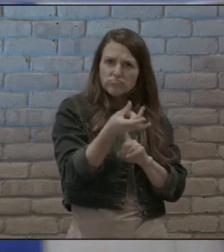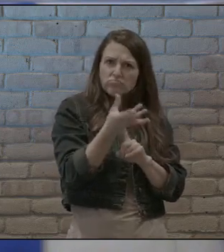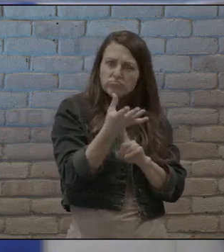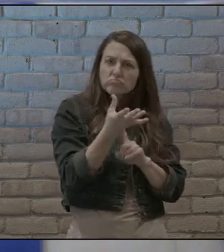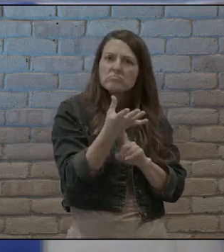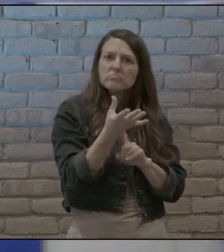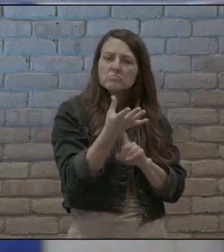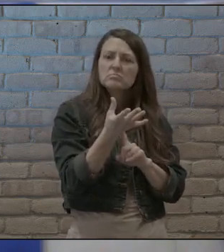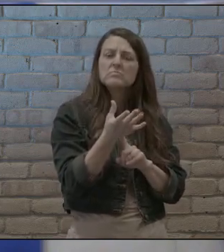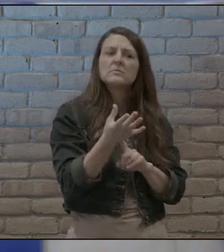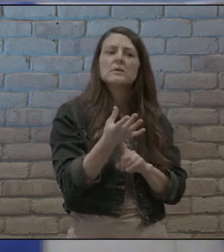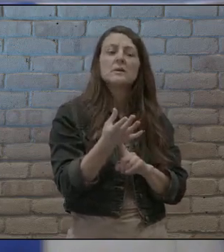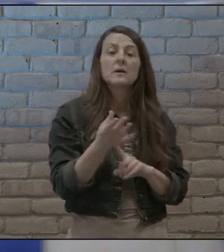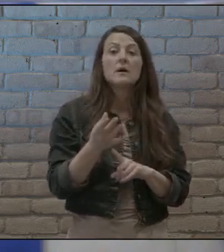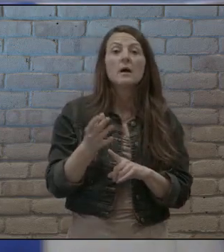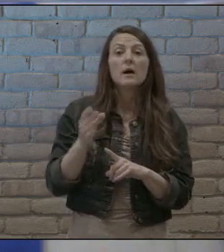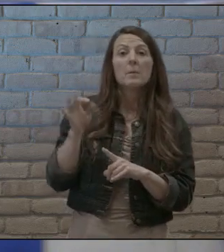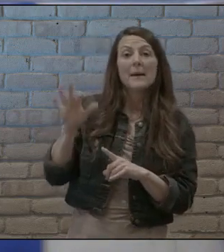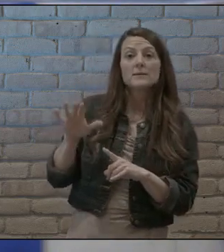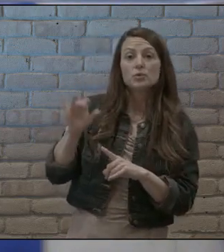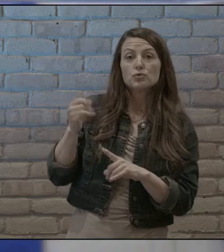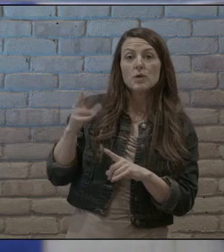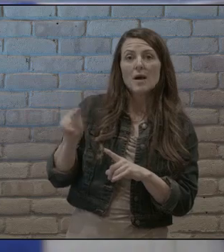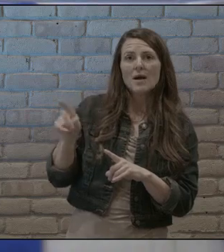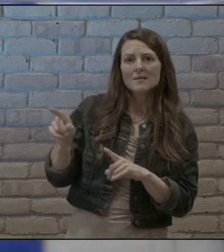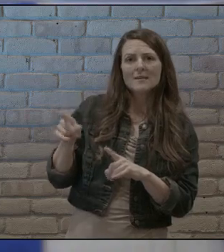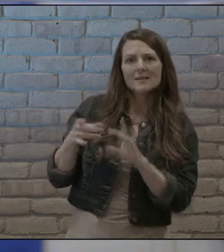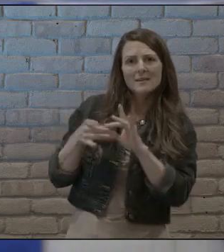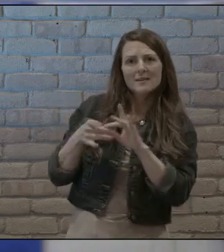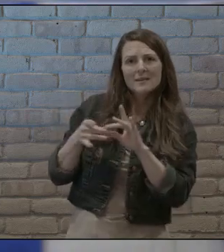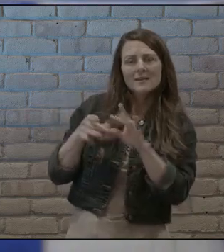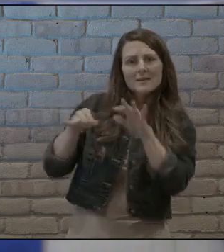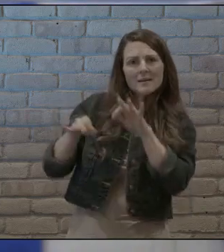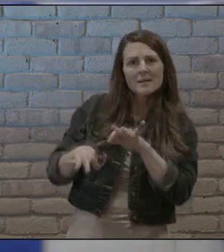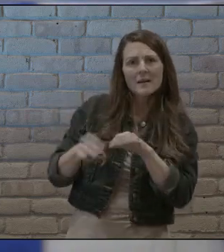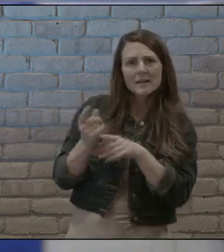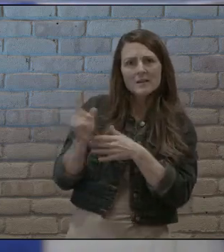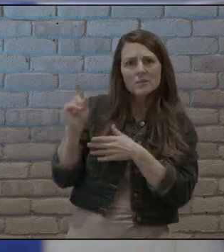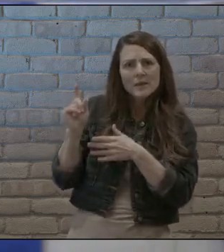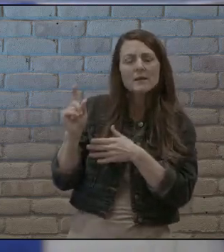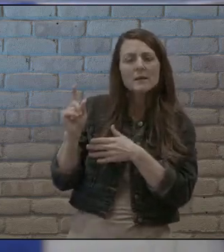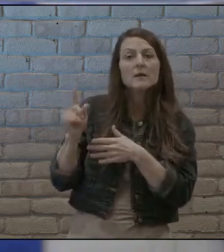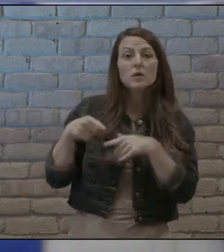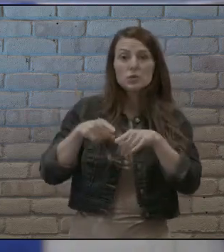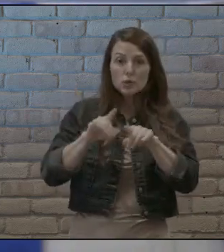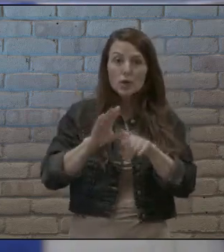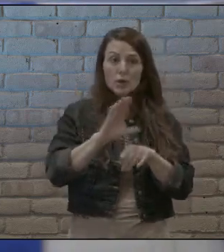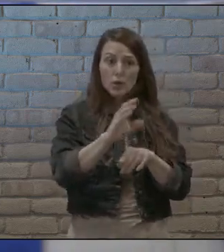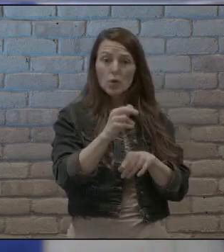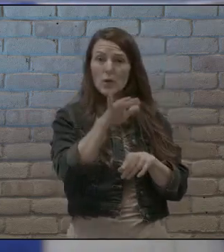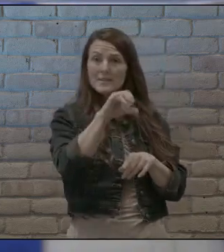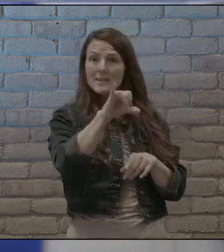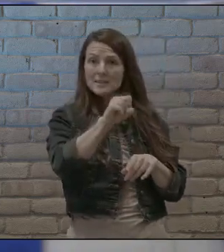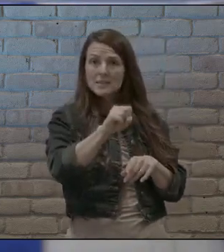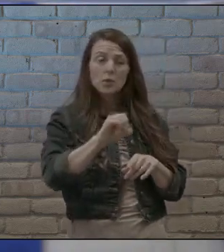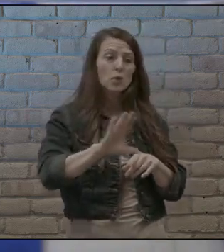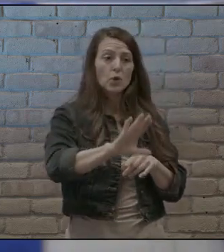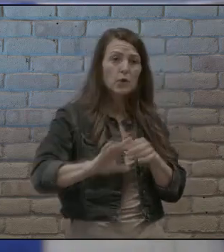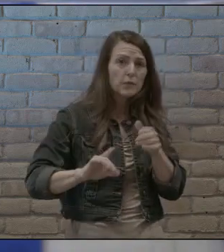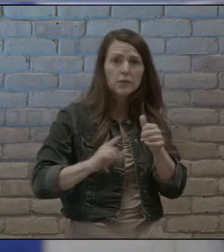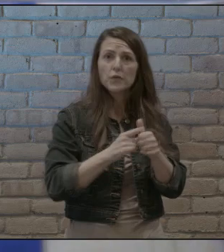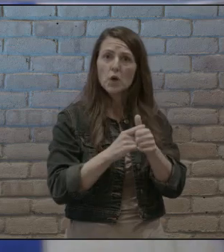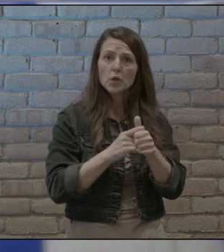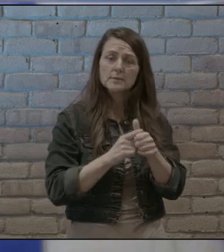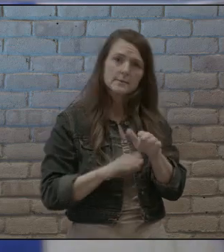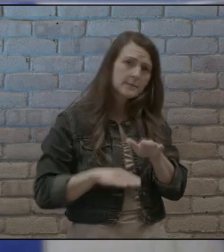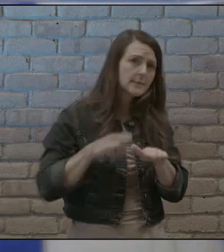And as Pastor John shared with us last week, in the midst of that crisis, her first step to having a right attitude, a